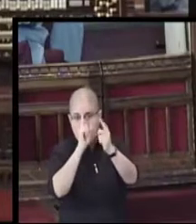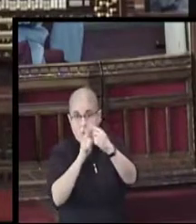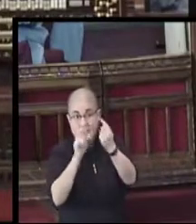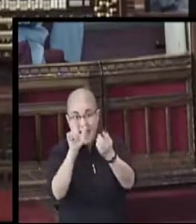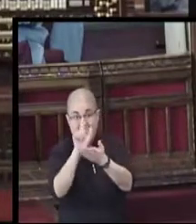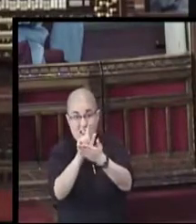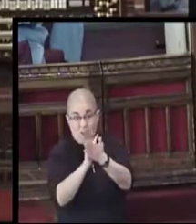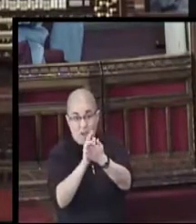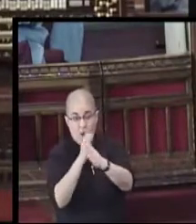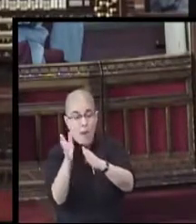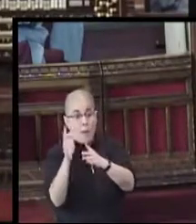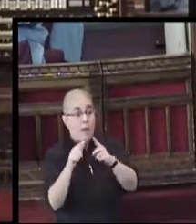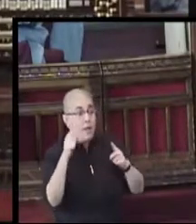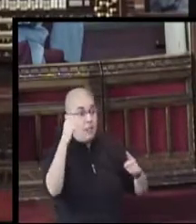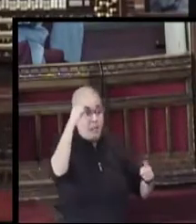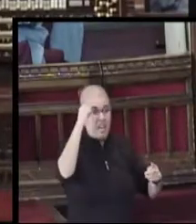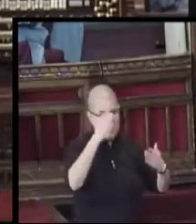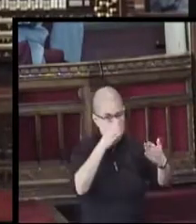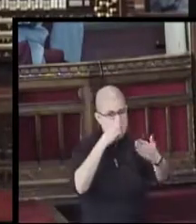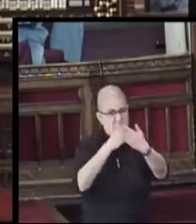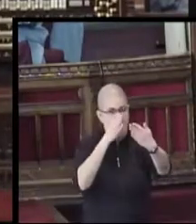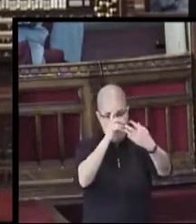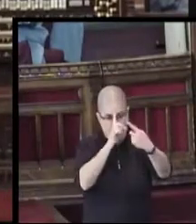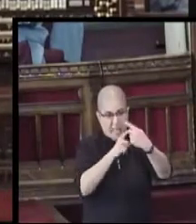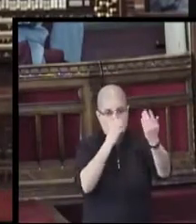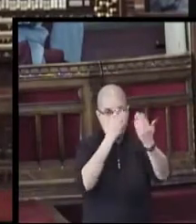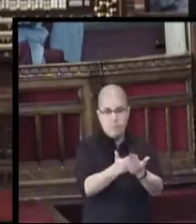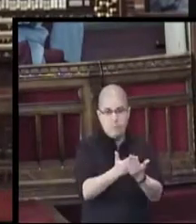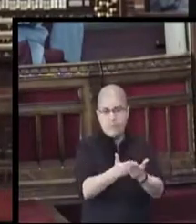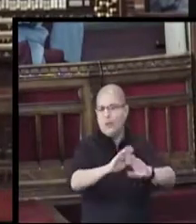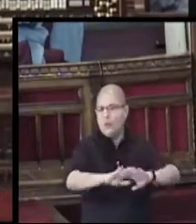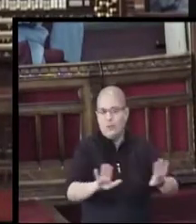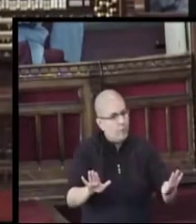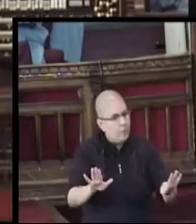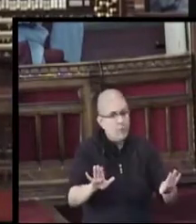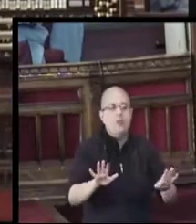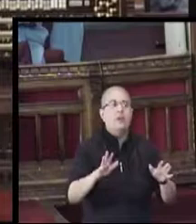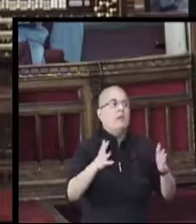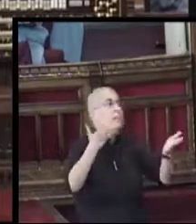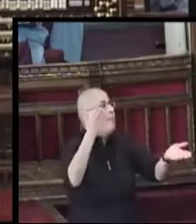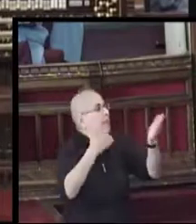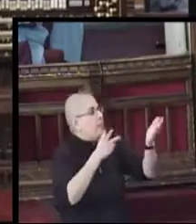any kind of impression that you're against Islam. And while you may